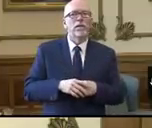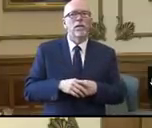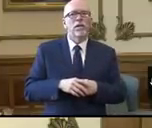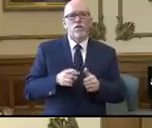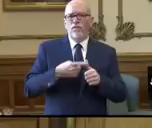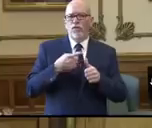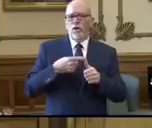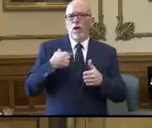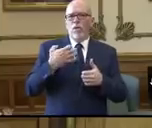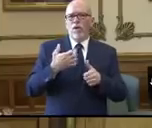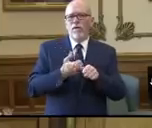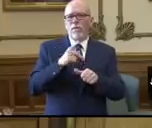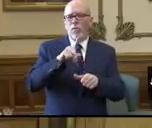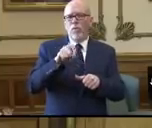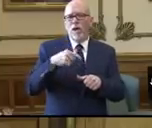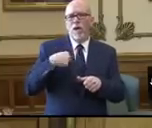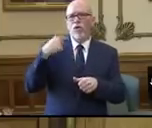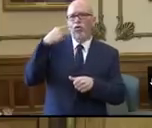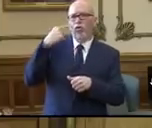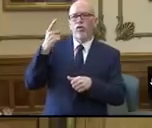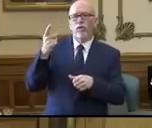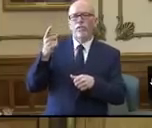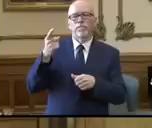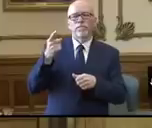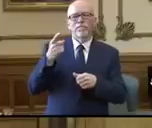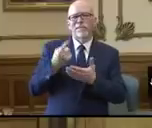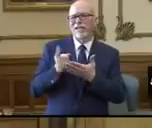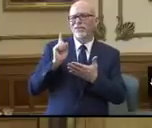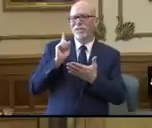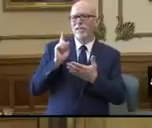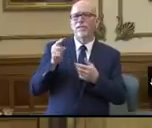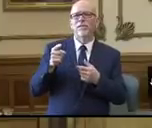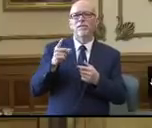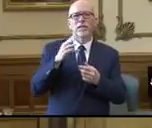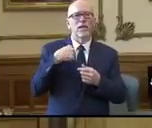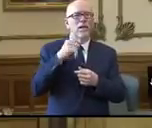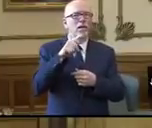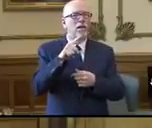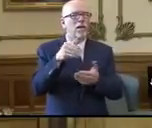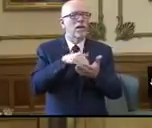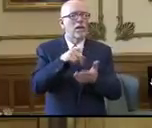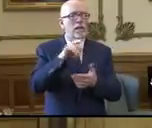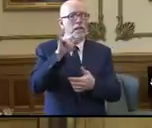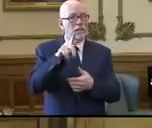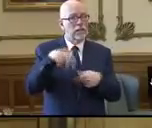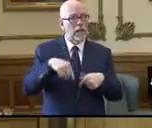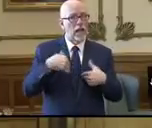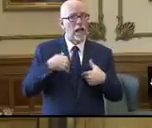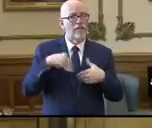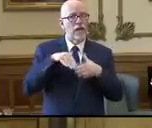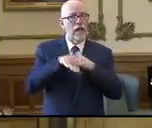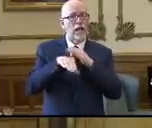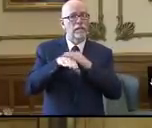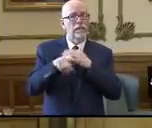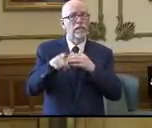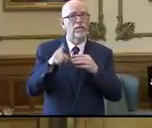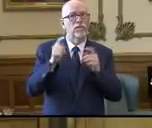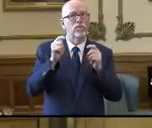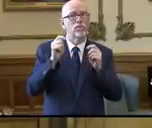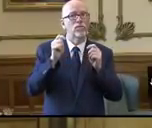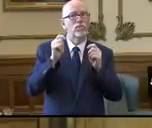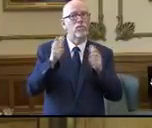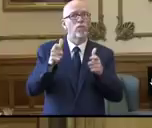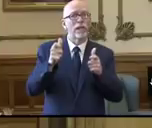First, I wanted to follow up on a question that I heard at the beginning of last week on whether Indiana has access to quick